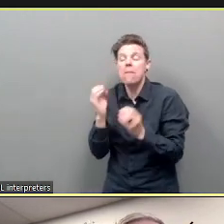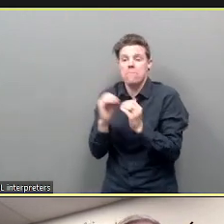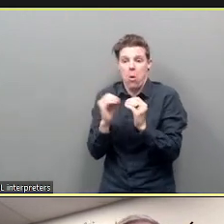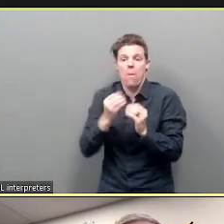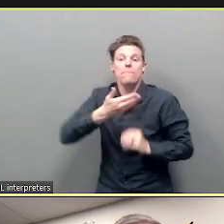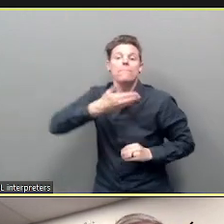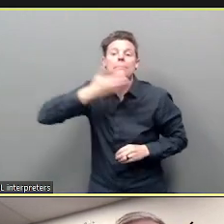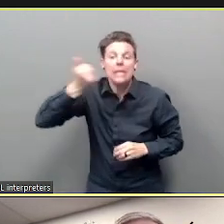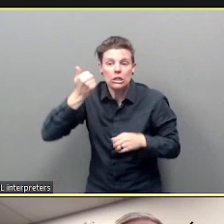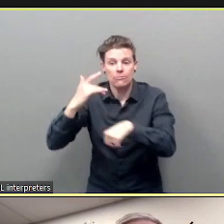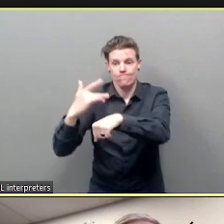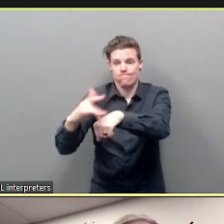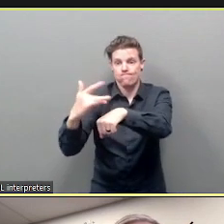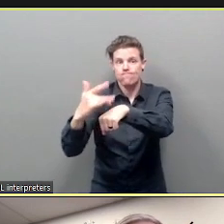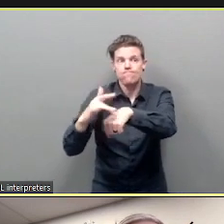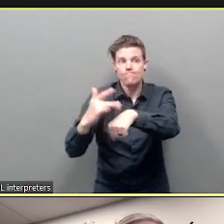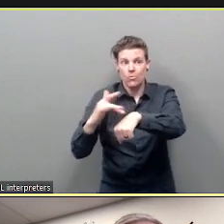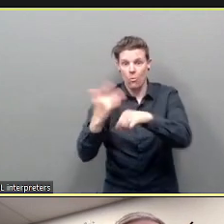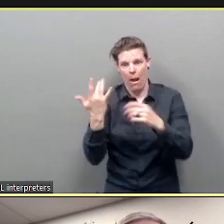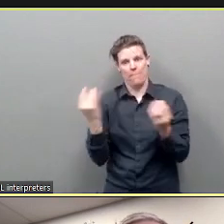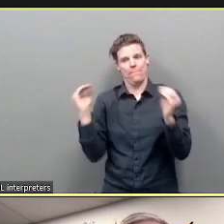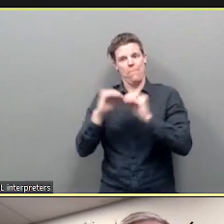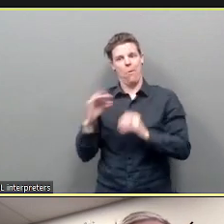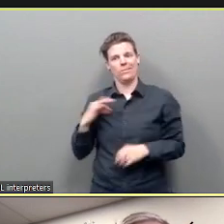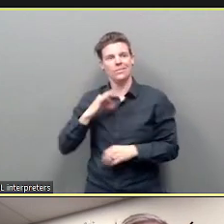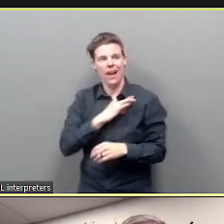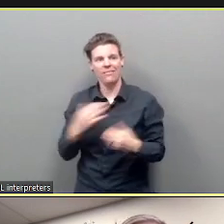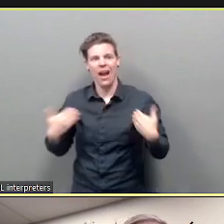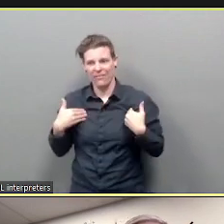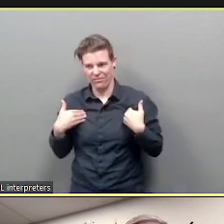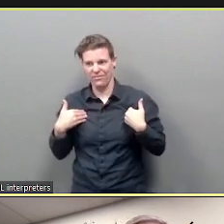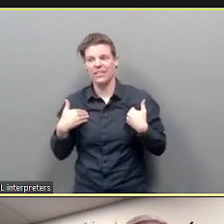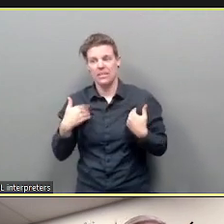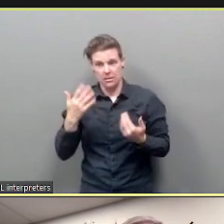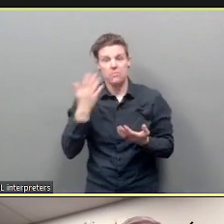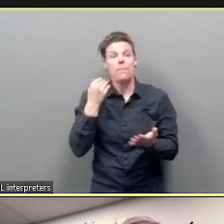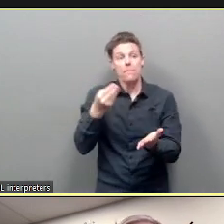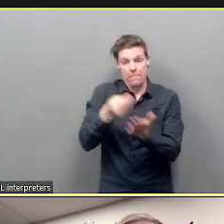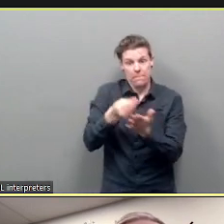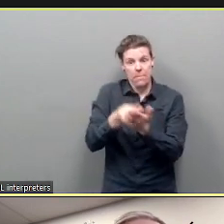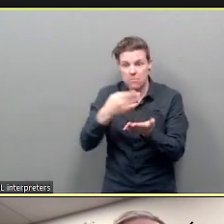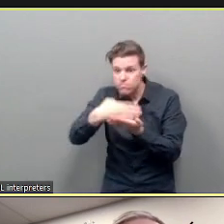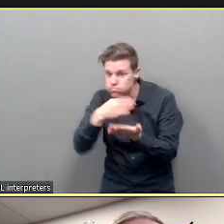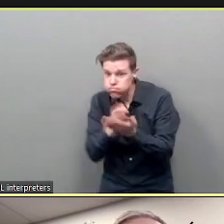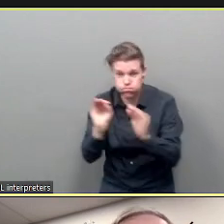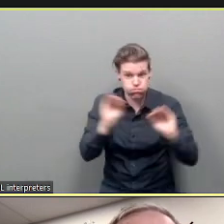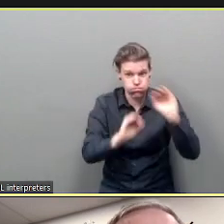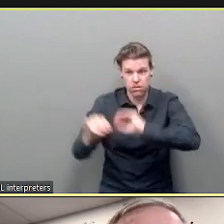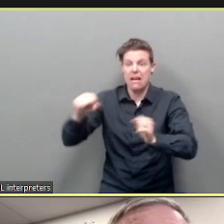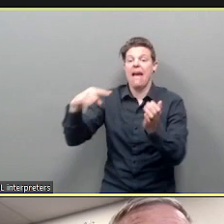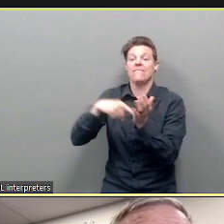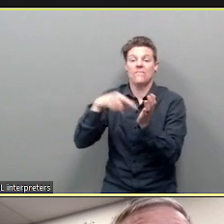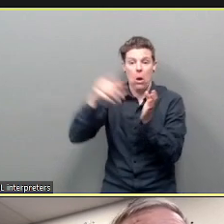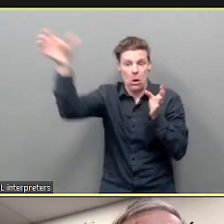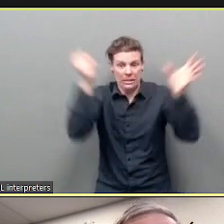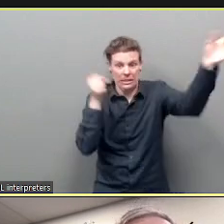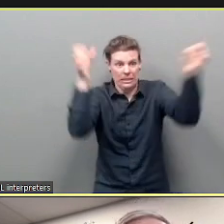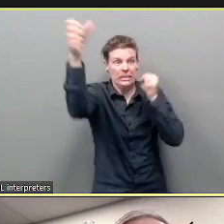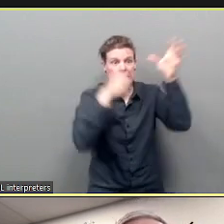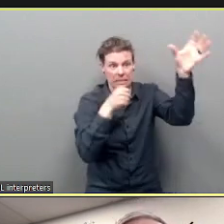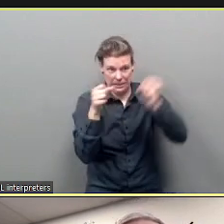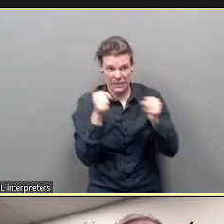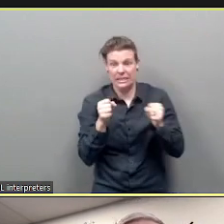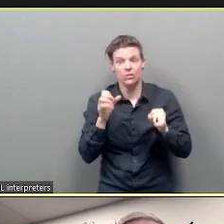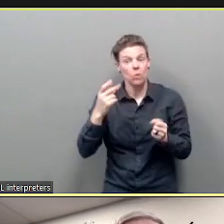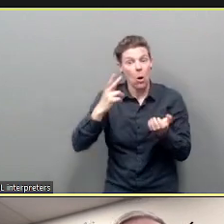100% reimbursable by the feds as long as we fill out the forms properly. And the reason we're showing you this slide